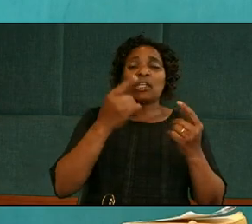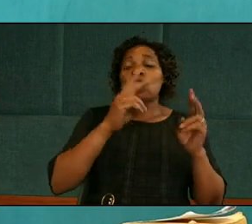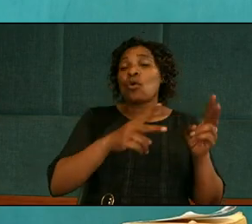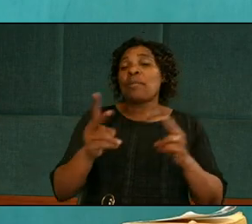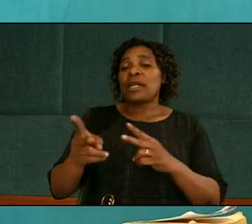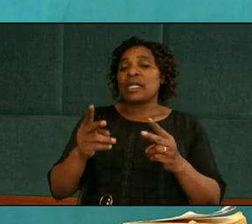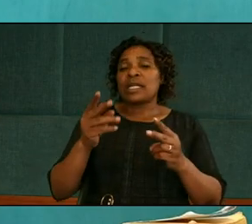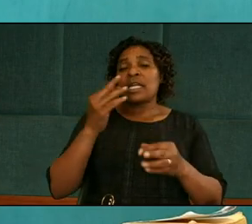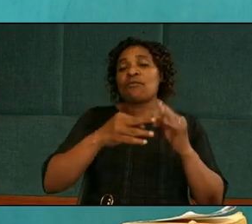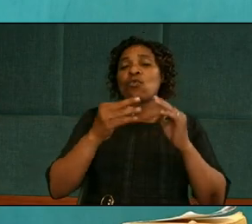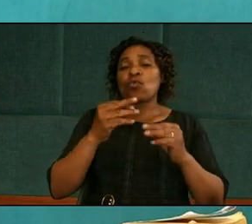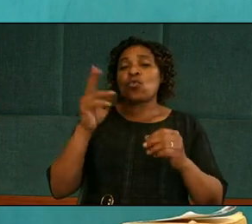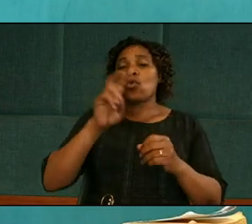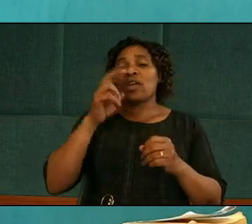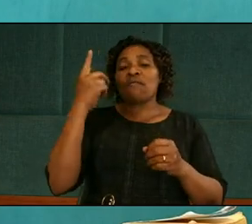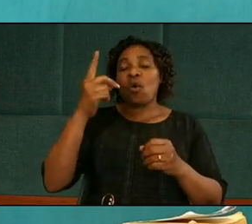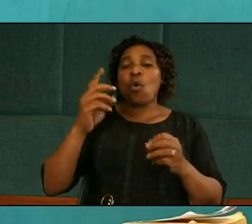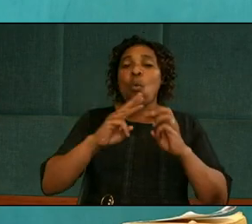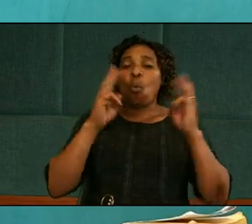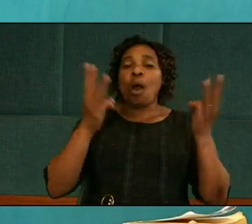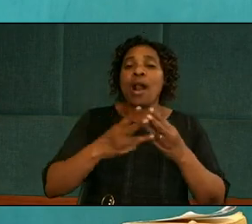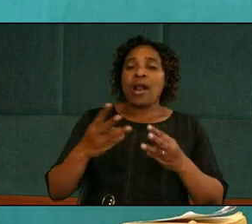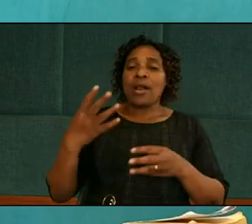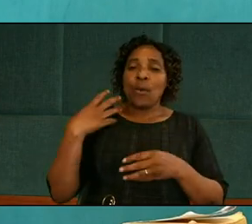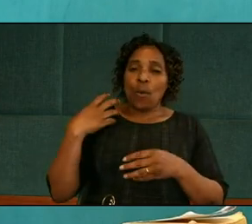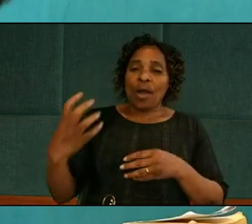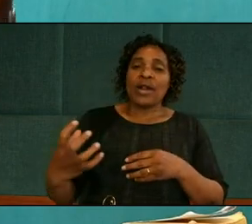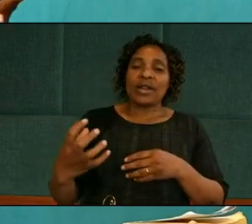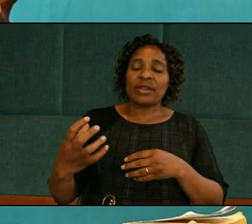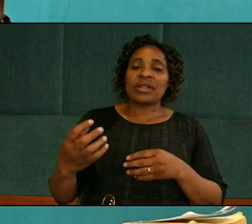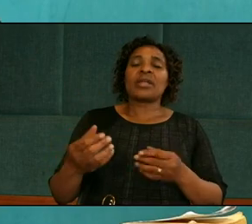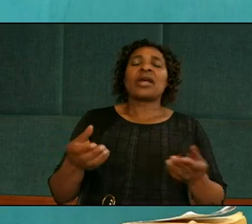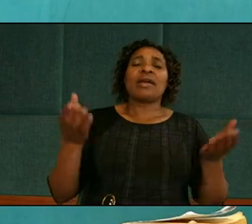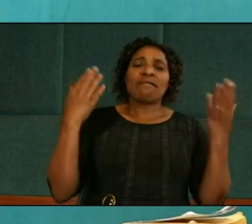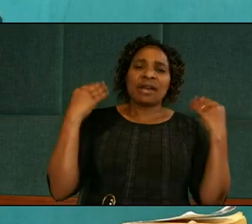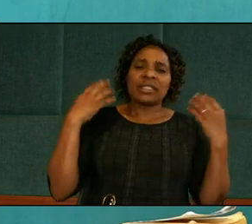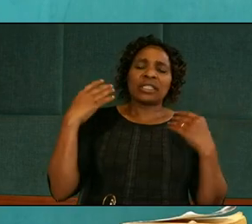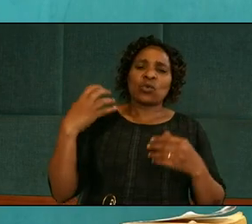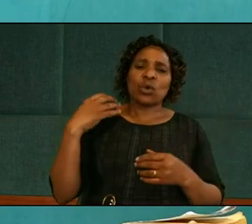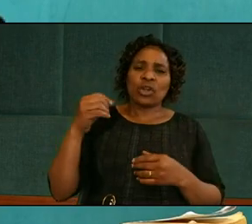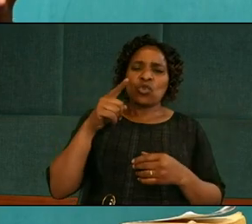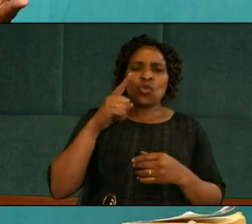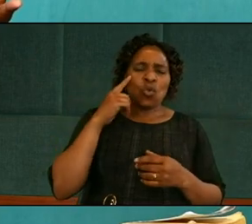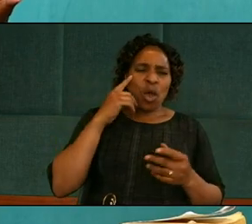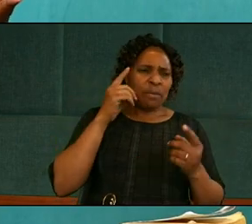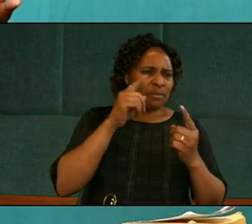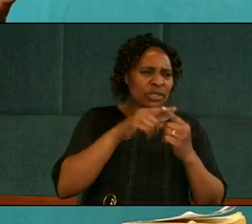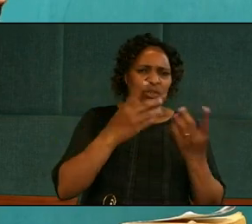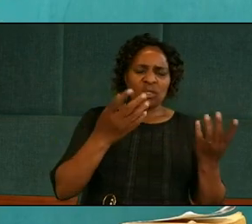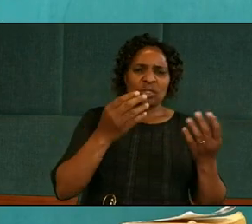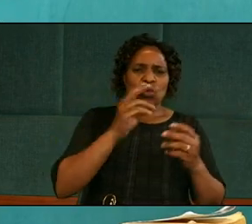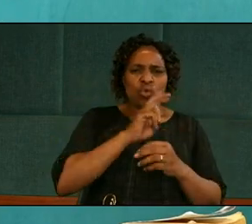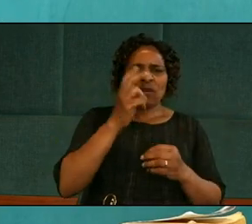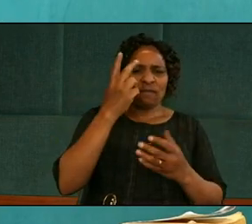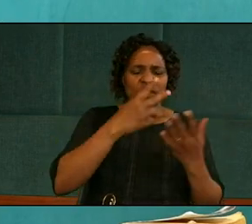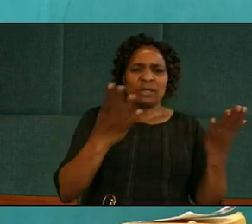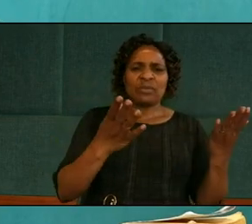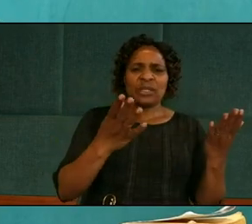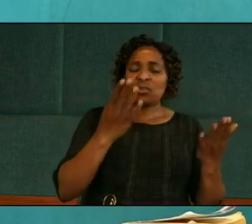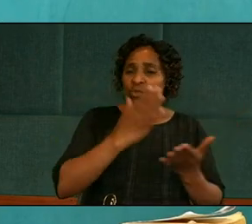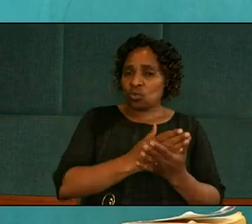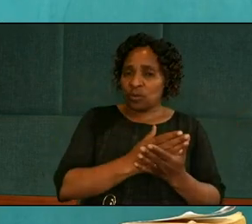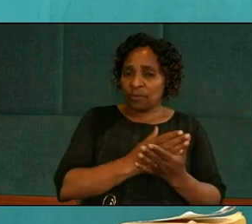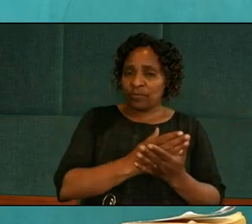whether you're looking for worldly wealth or you're looking for eternal wealth, you are ambitious. You're looking for something, right?